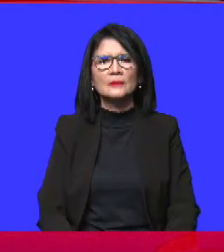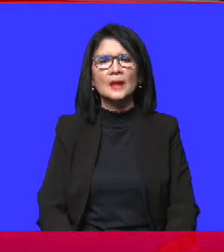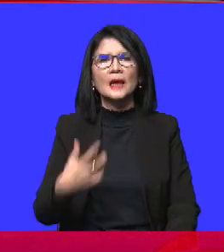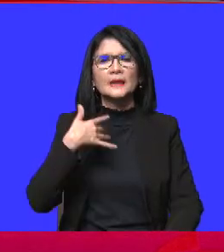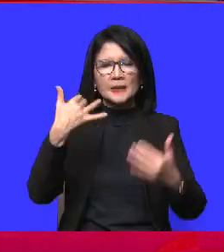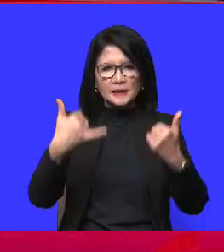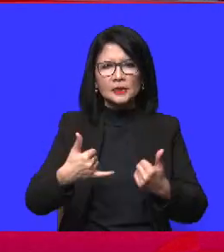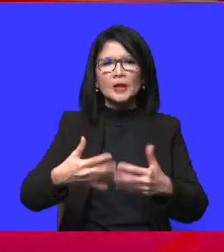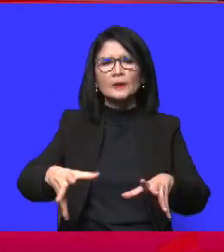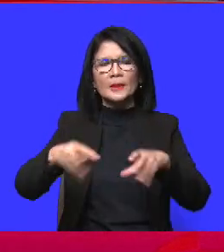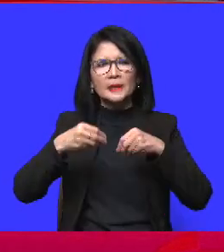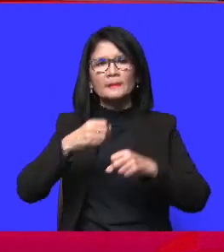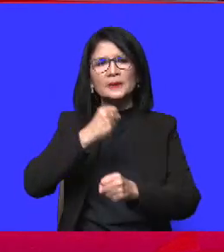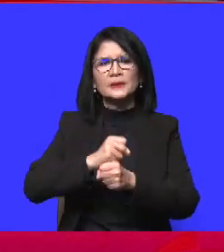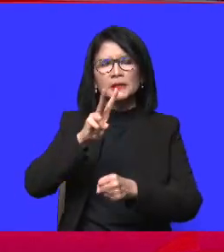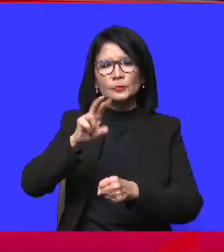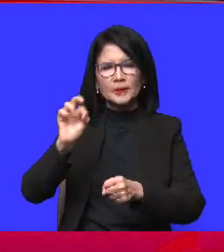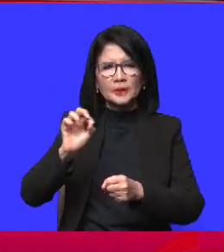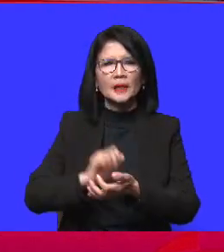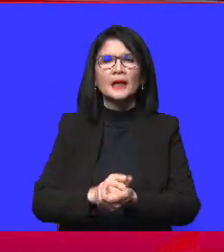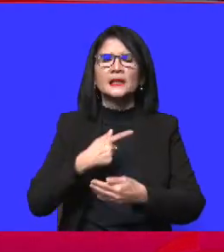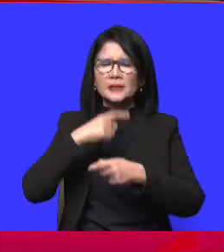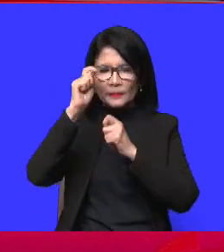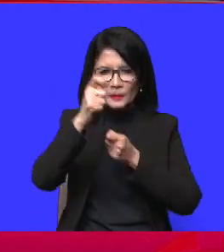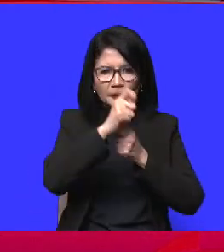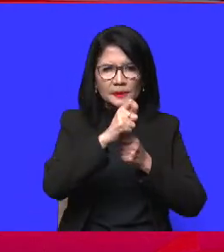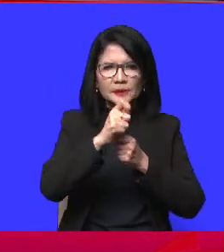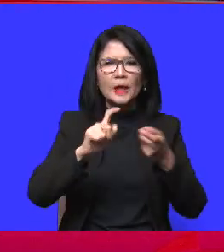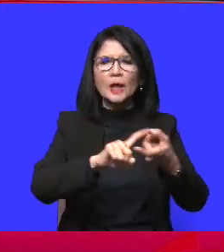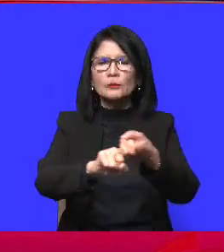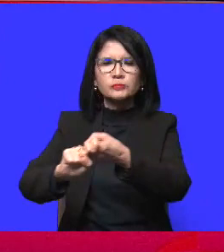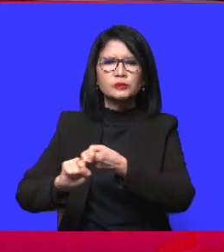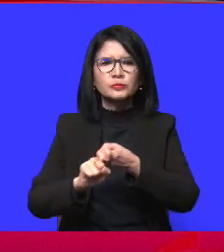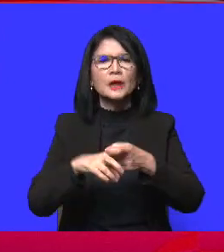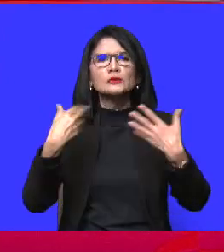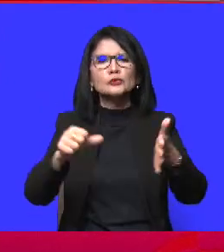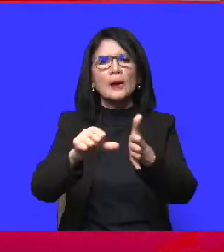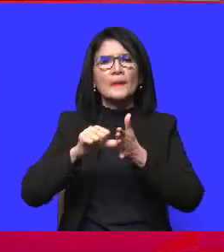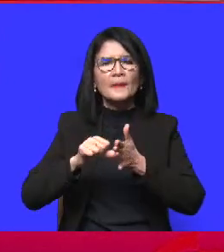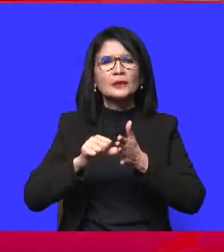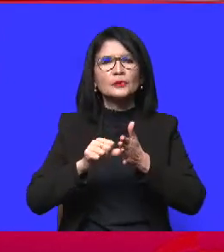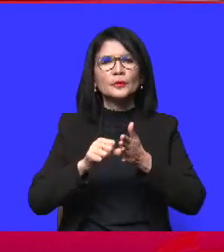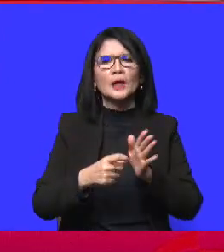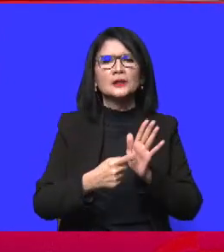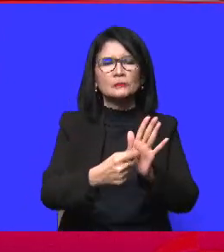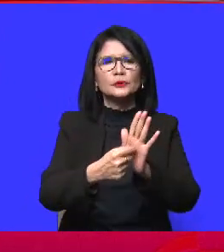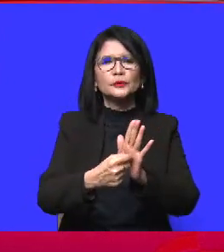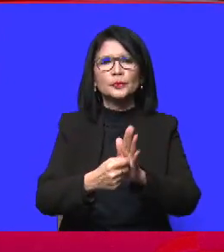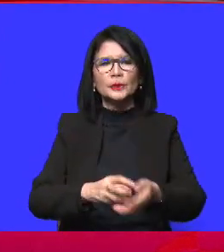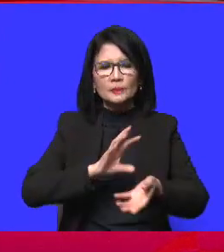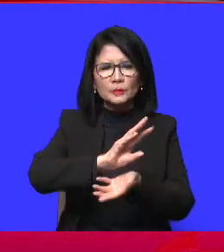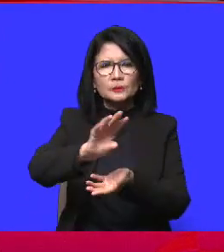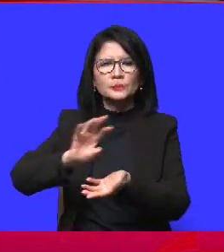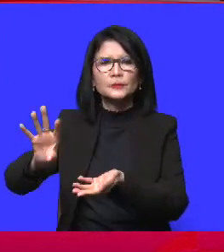to adapt this strategy. And we are grateful to those partners who have helped us with ensuring urgent supply.